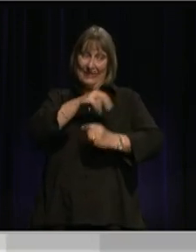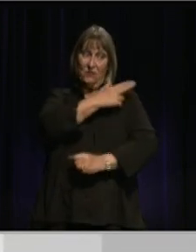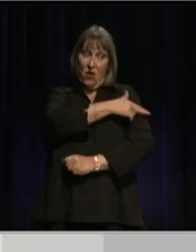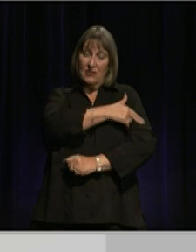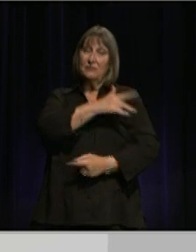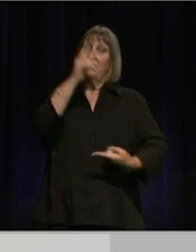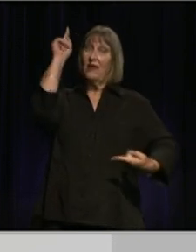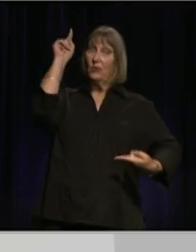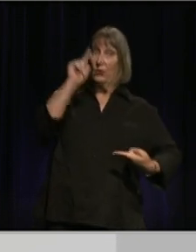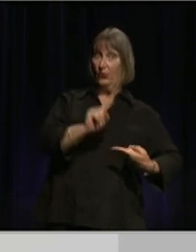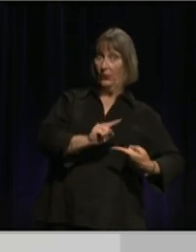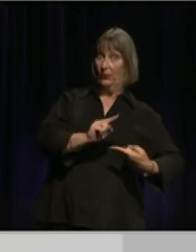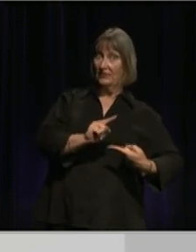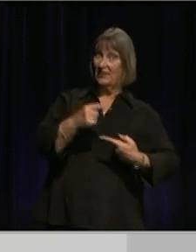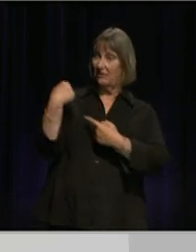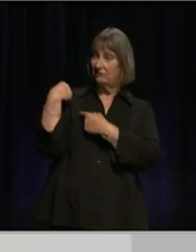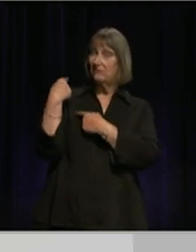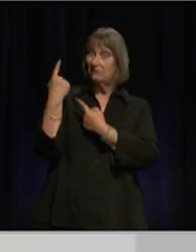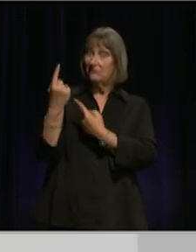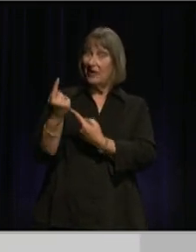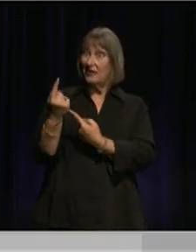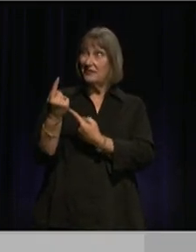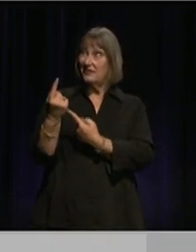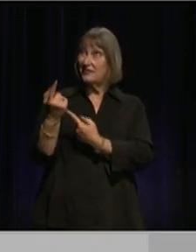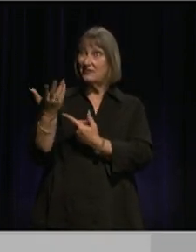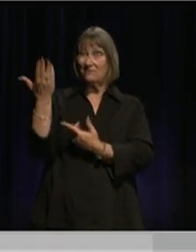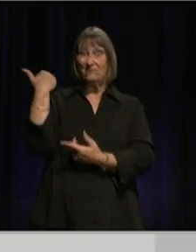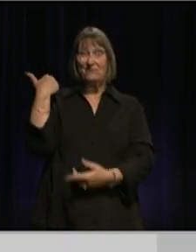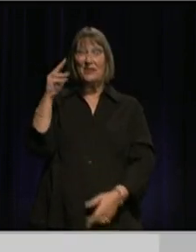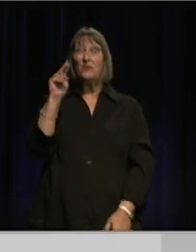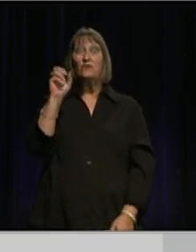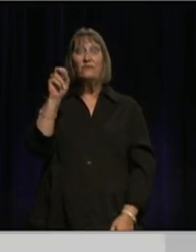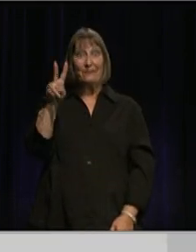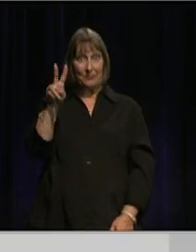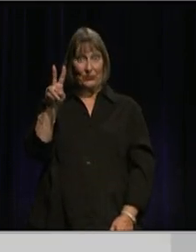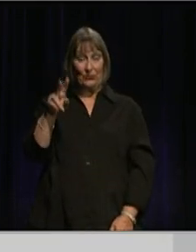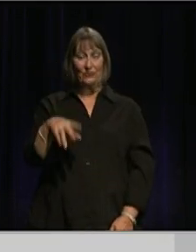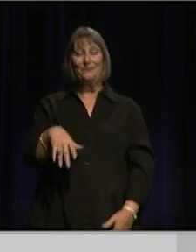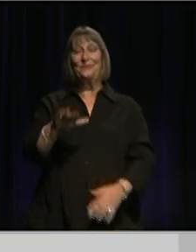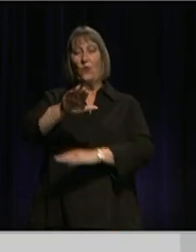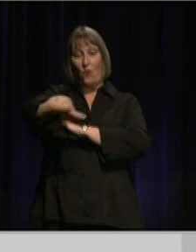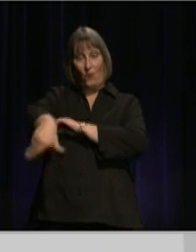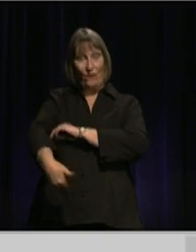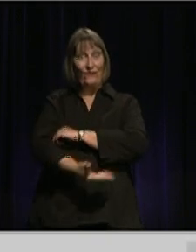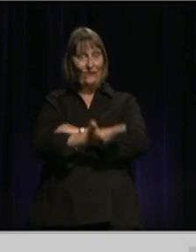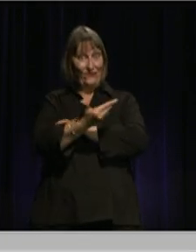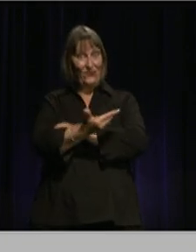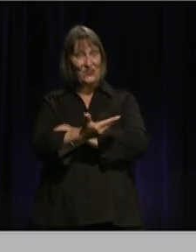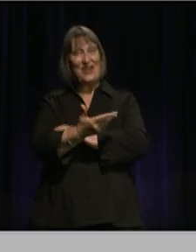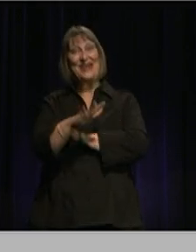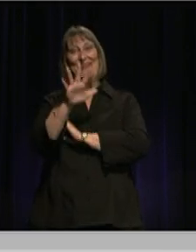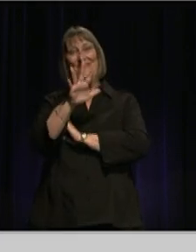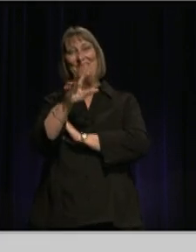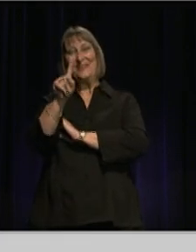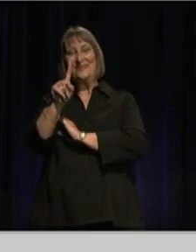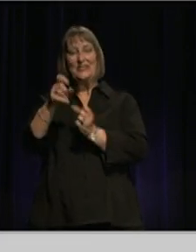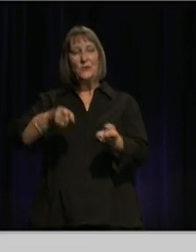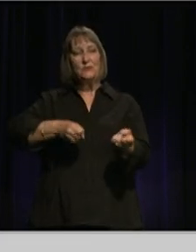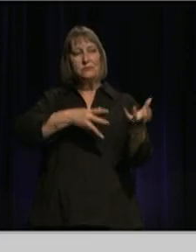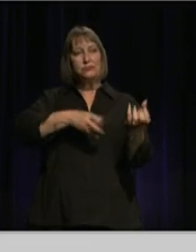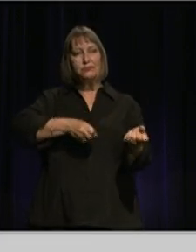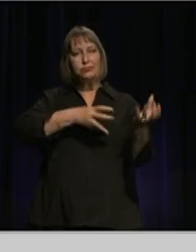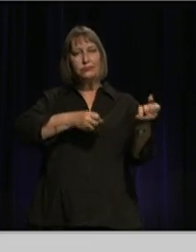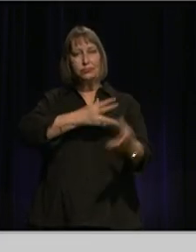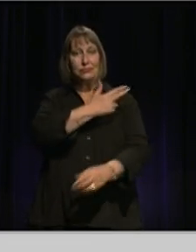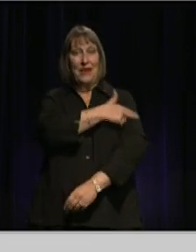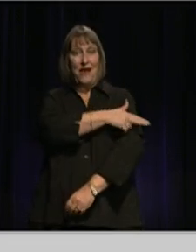of patients we've seen in quite some time, actually since early November. Overnight, the last 24 hours, we've had 51 new admissions.